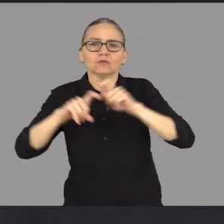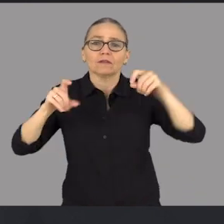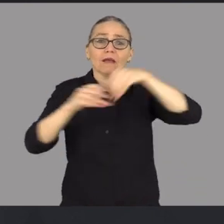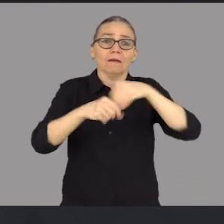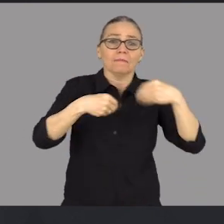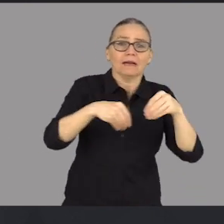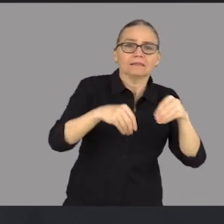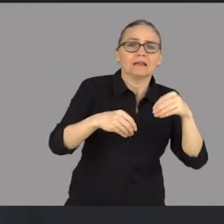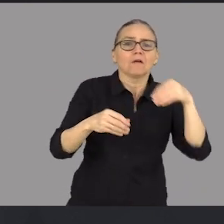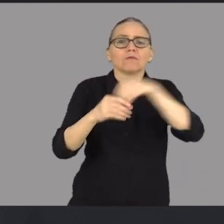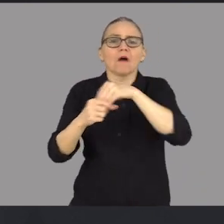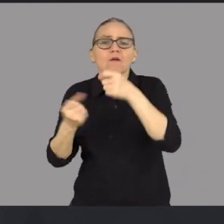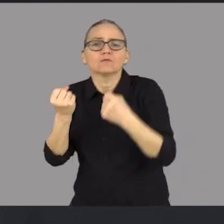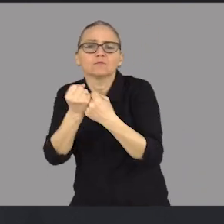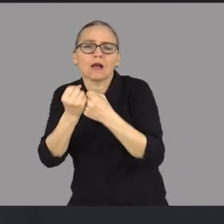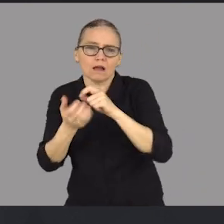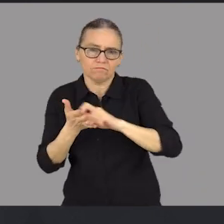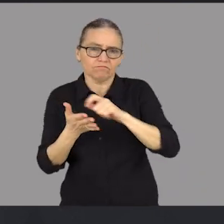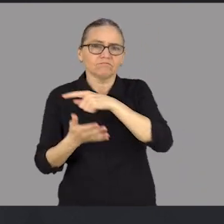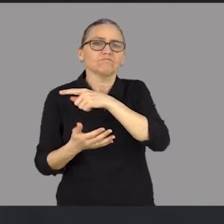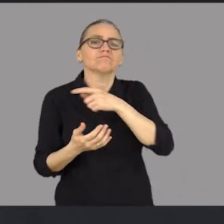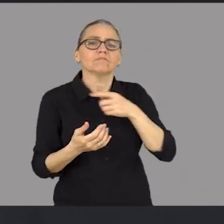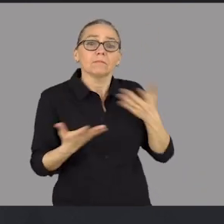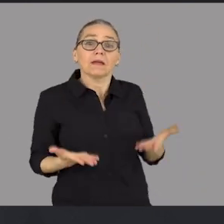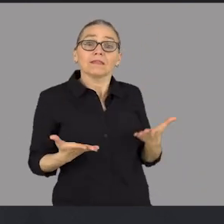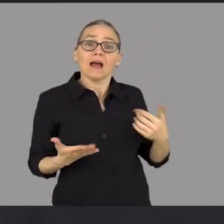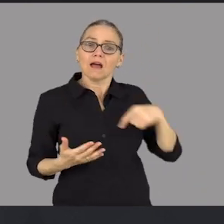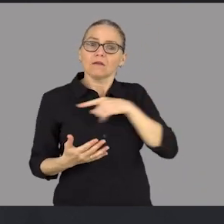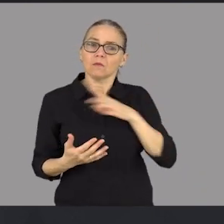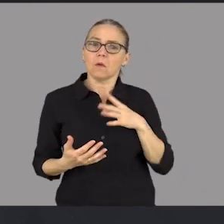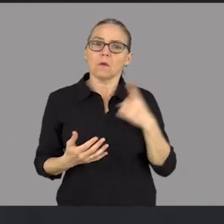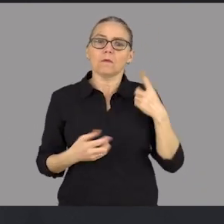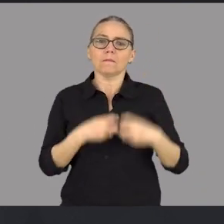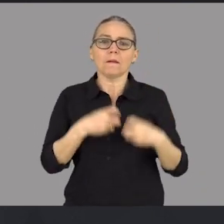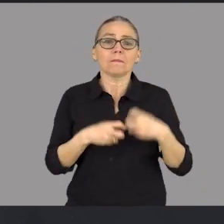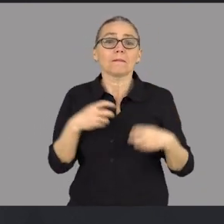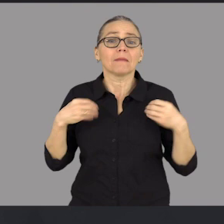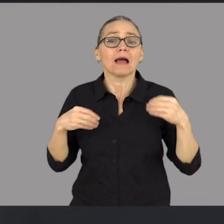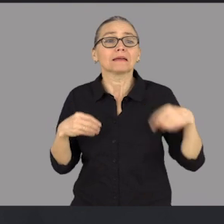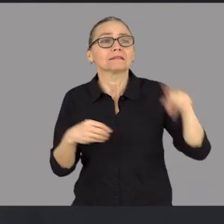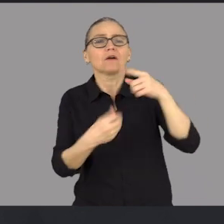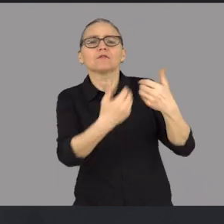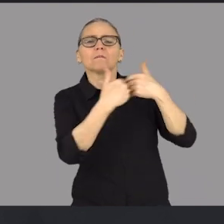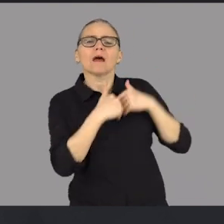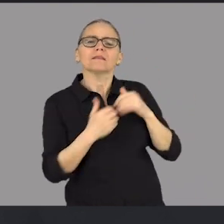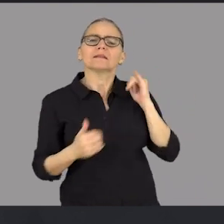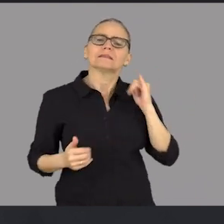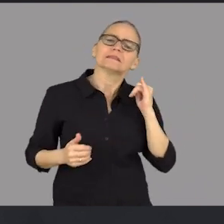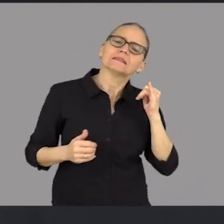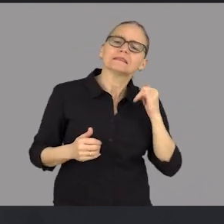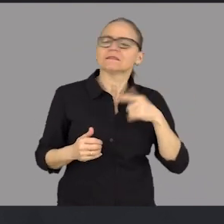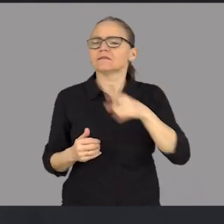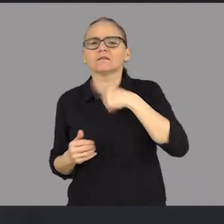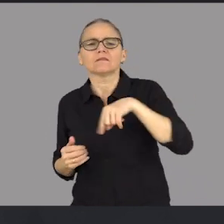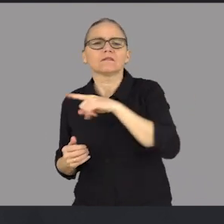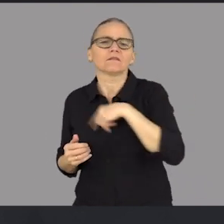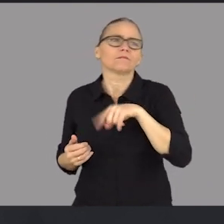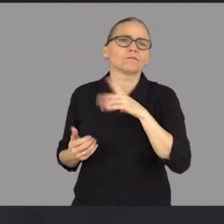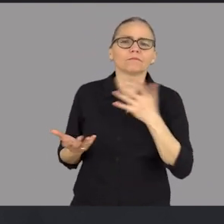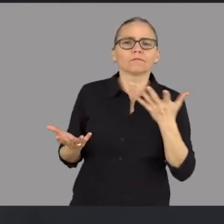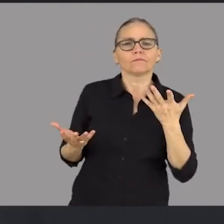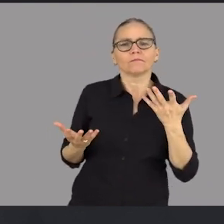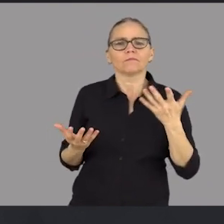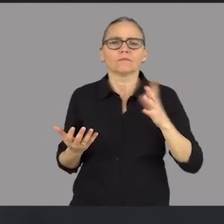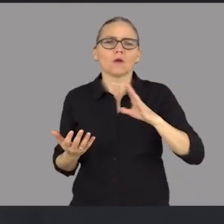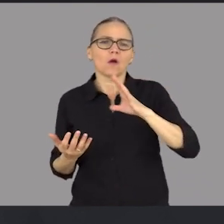a question for Dave about internships. What are in the process of discussion the possibility of internships